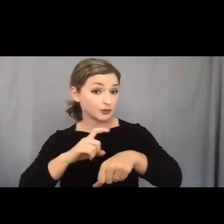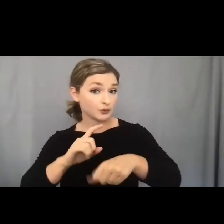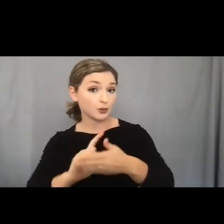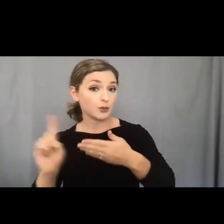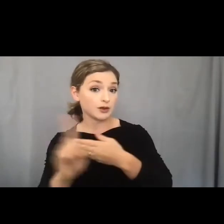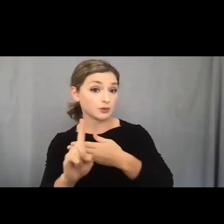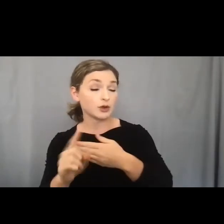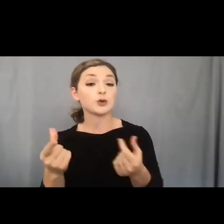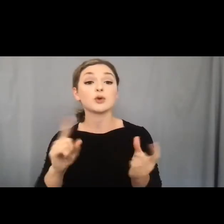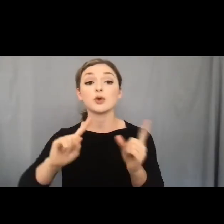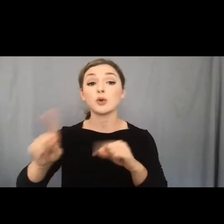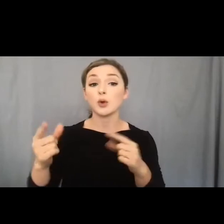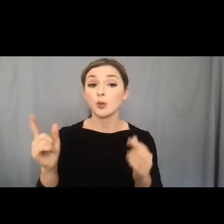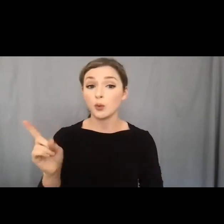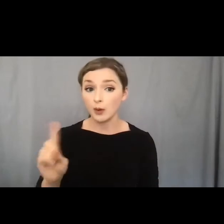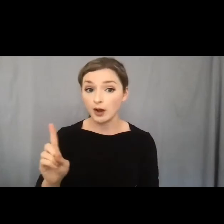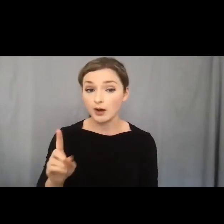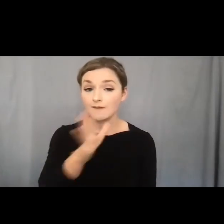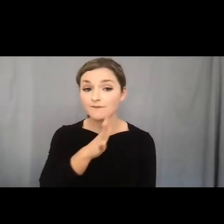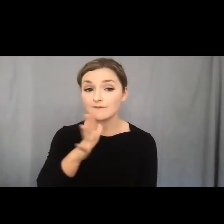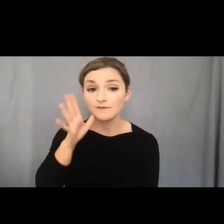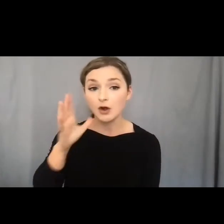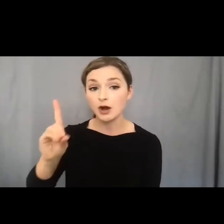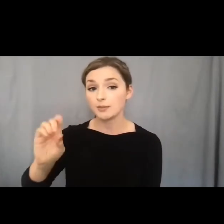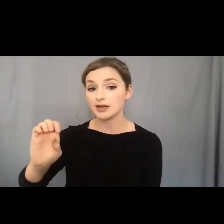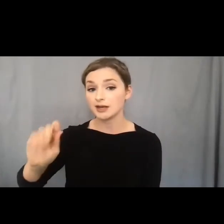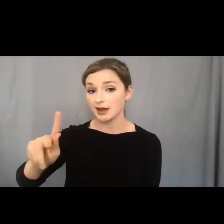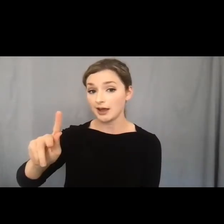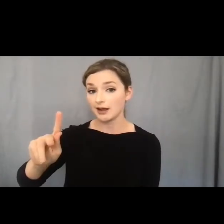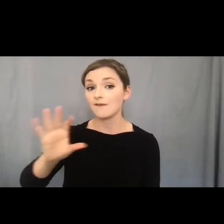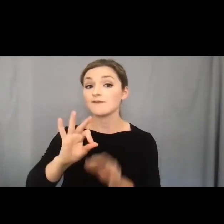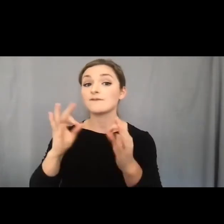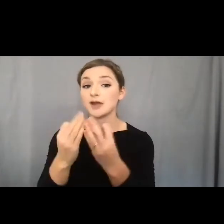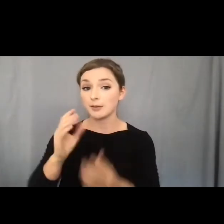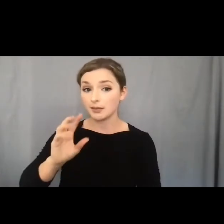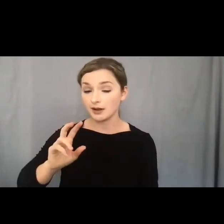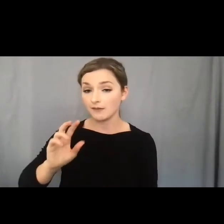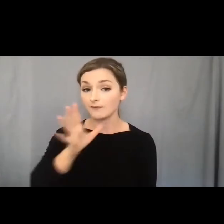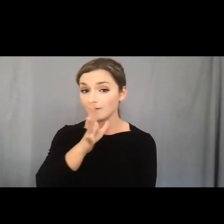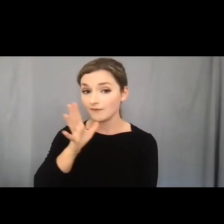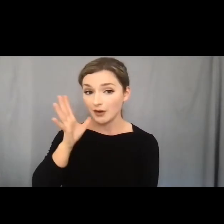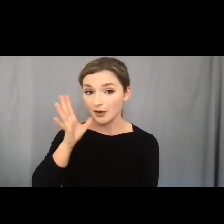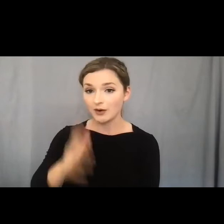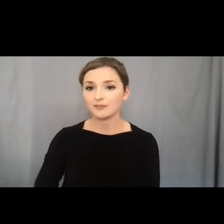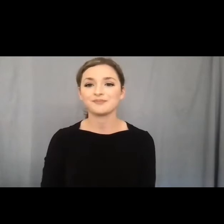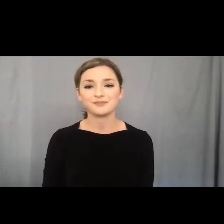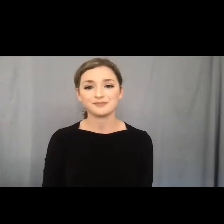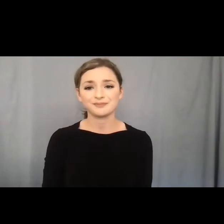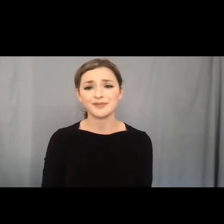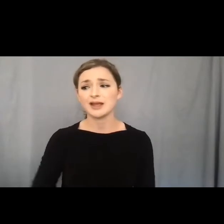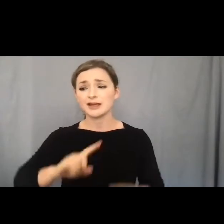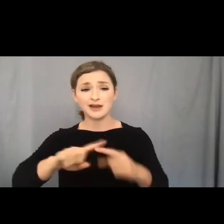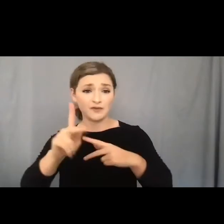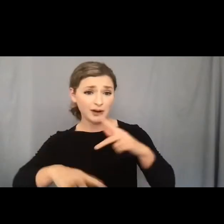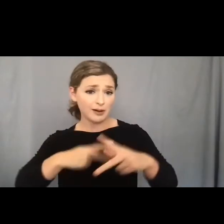know we've already been to a farm before, but this is a different kind of farm. They have pigs.